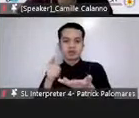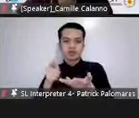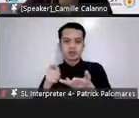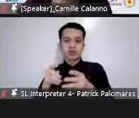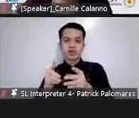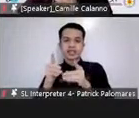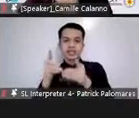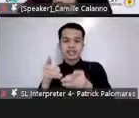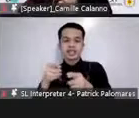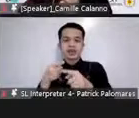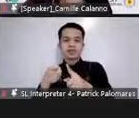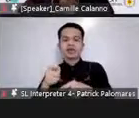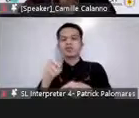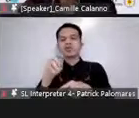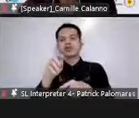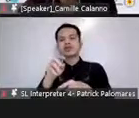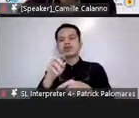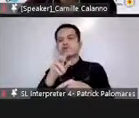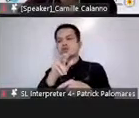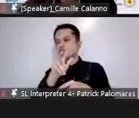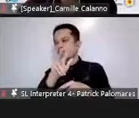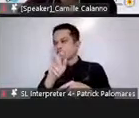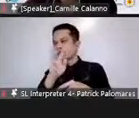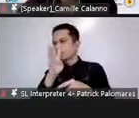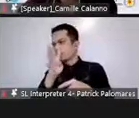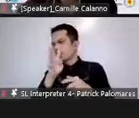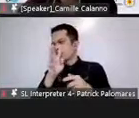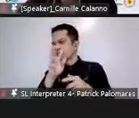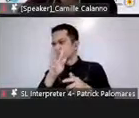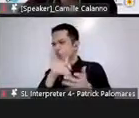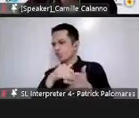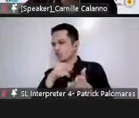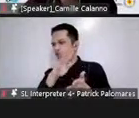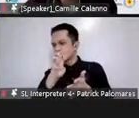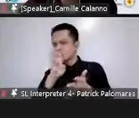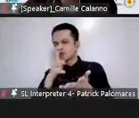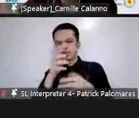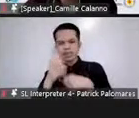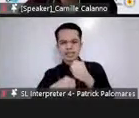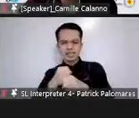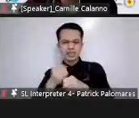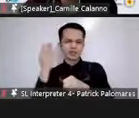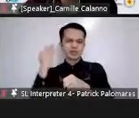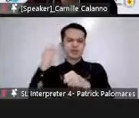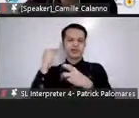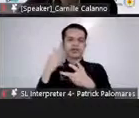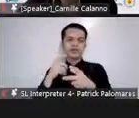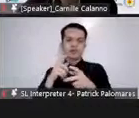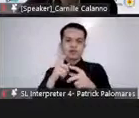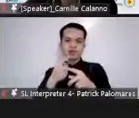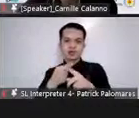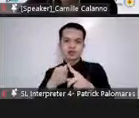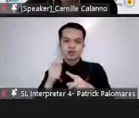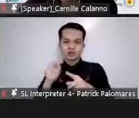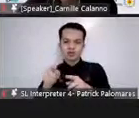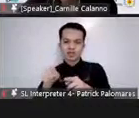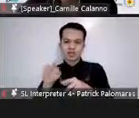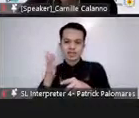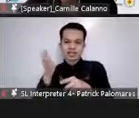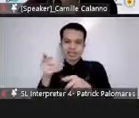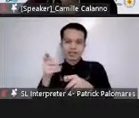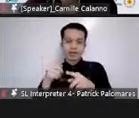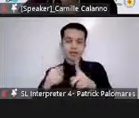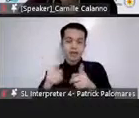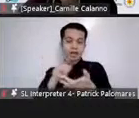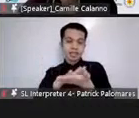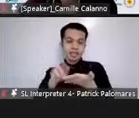deposited 3,200, 3,400 years ago in that era, it was on a stable alluvial terrace. But the nice thing